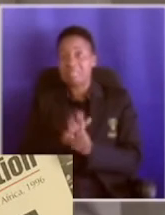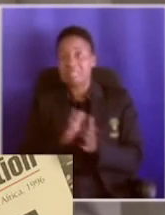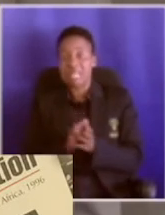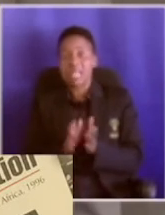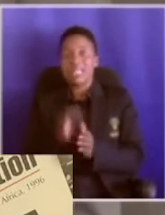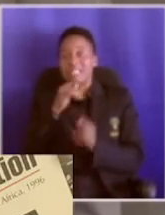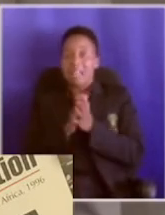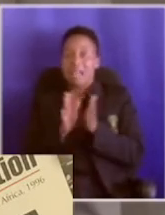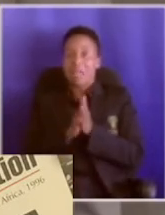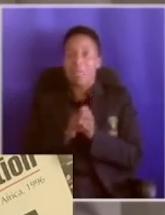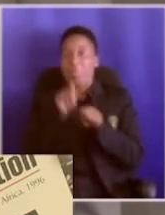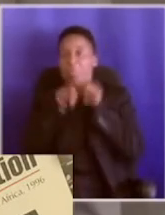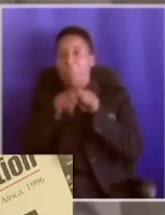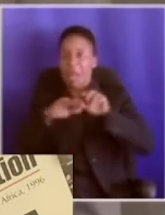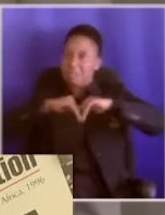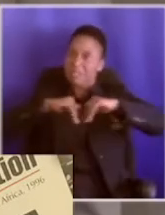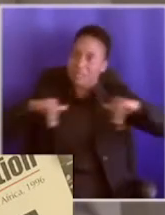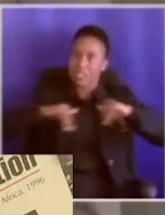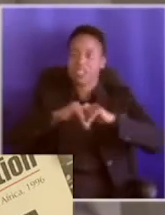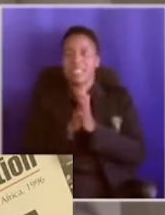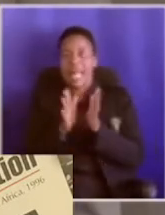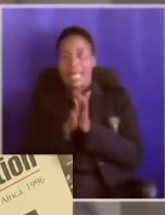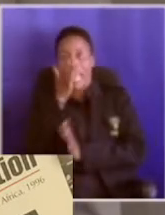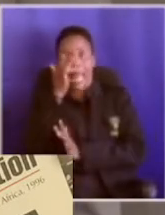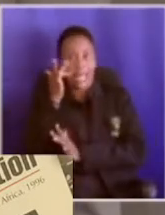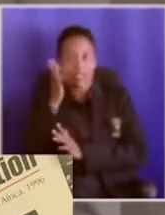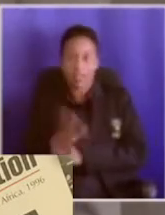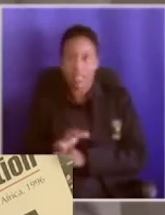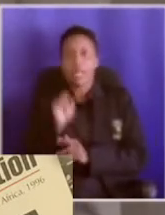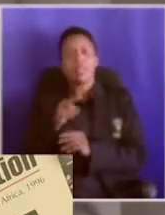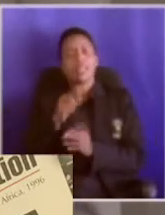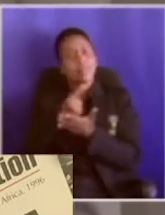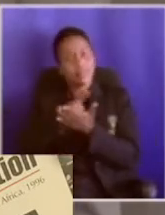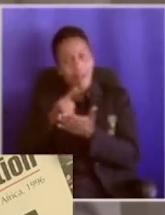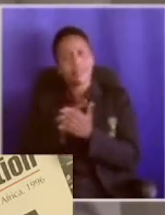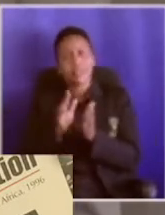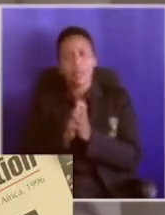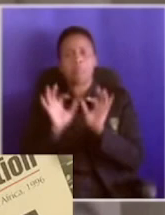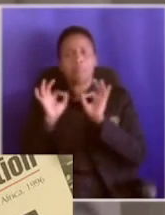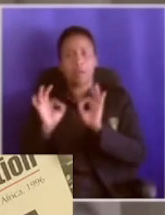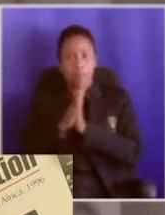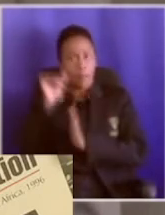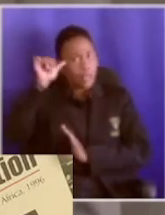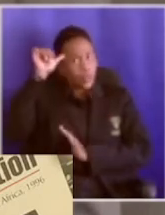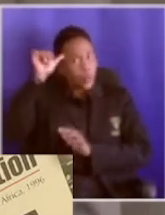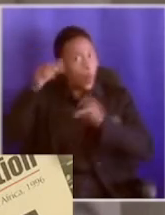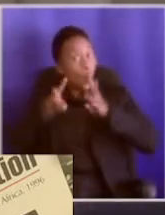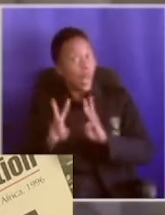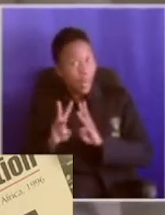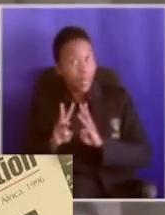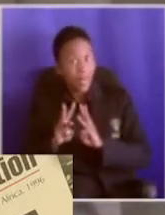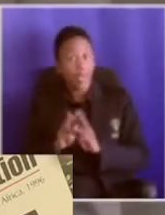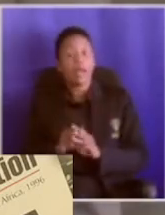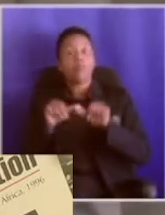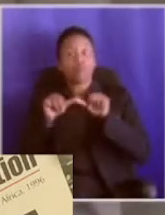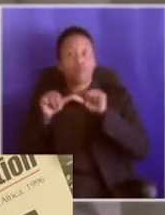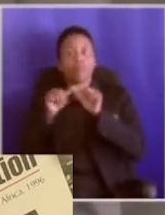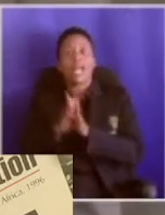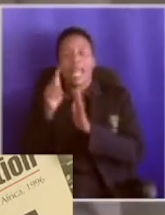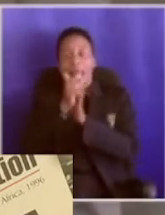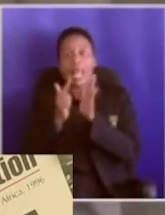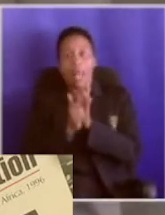hatred, if discussed and managed in a mature and realistic manner, progressive land